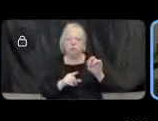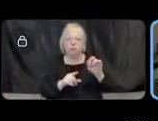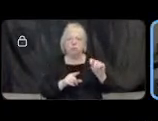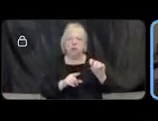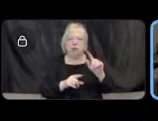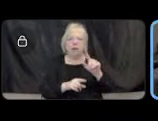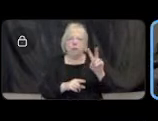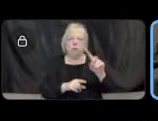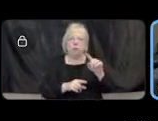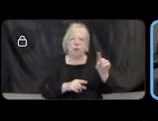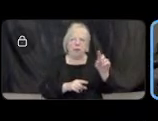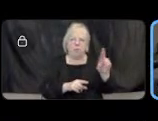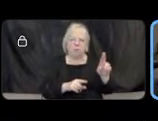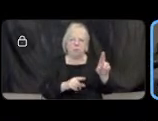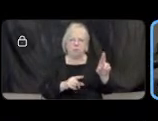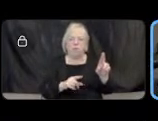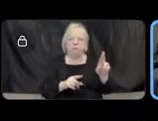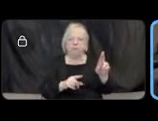L2-R, containing